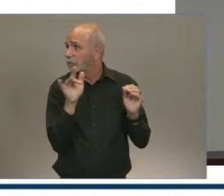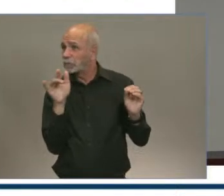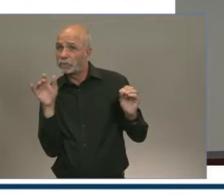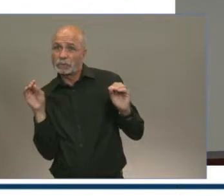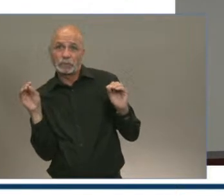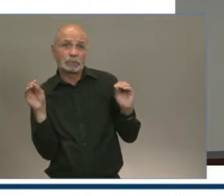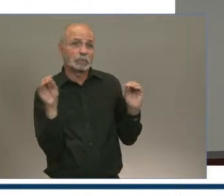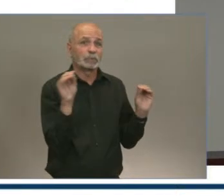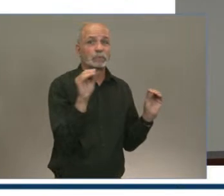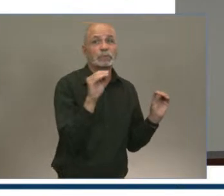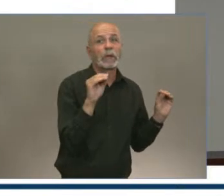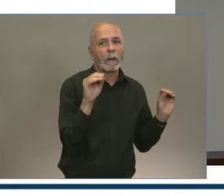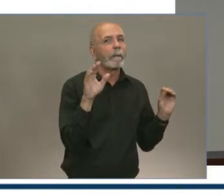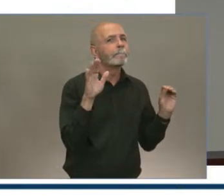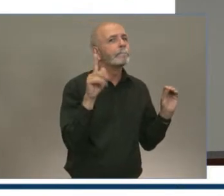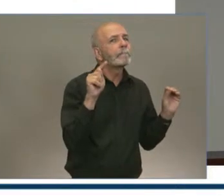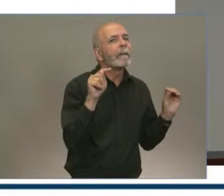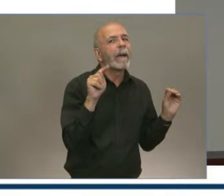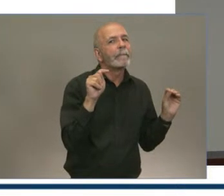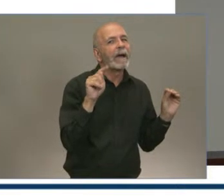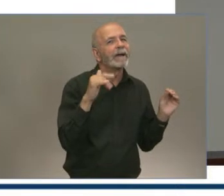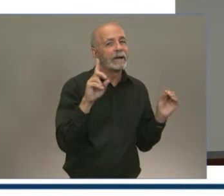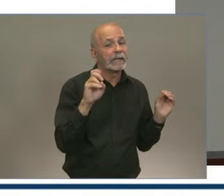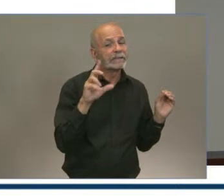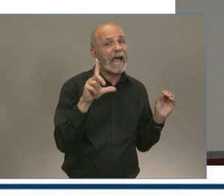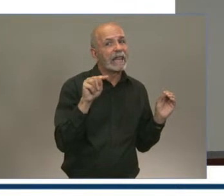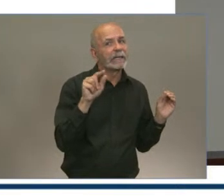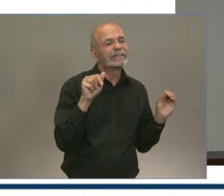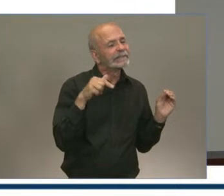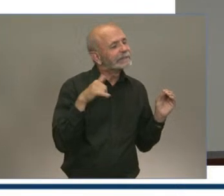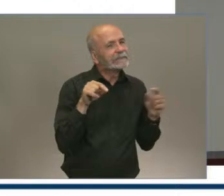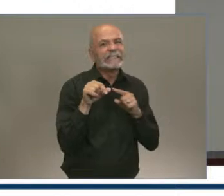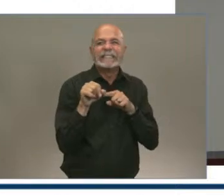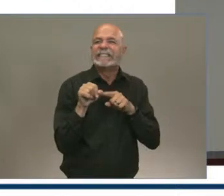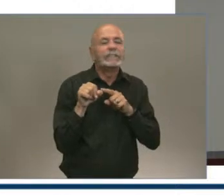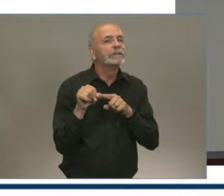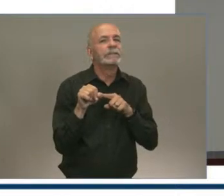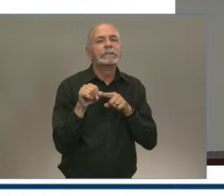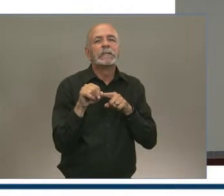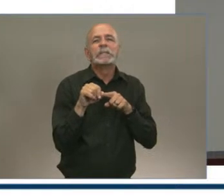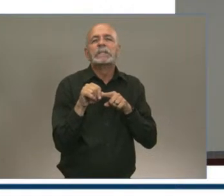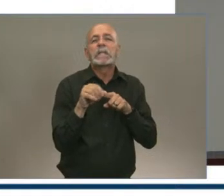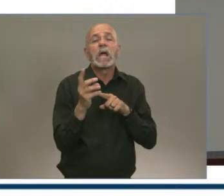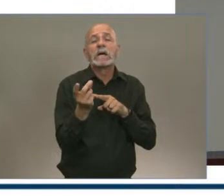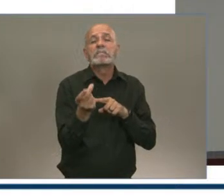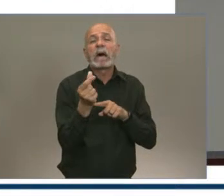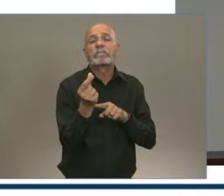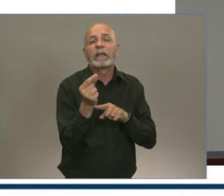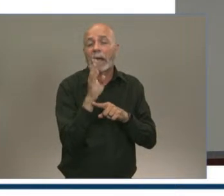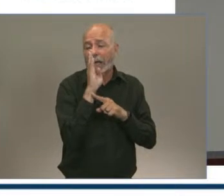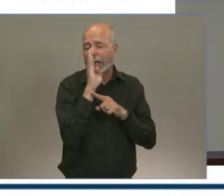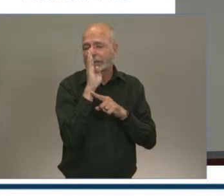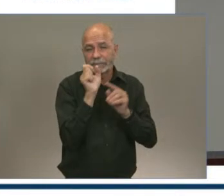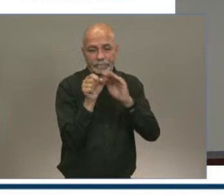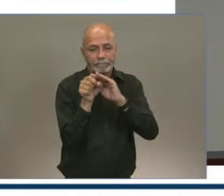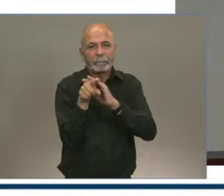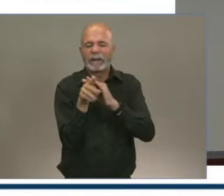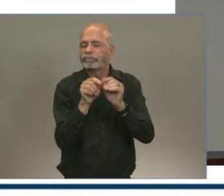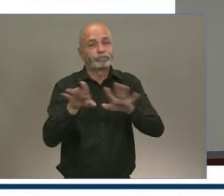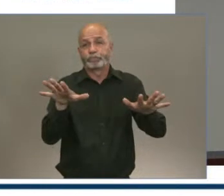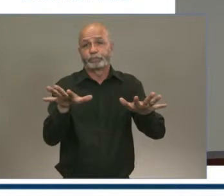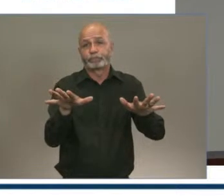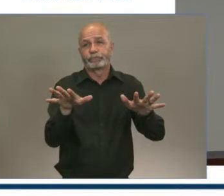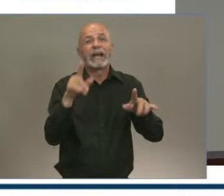the Delta variant, like other variants, the key issues that they have is they're more infectious. We certainly know from our third wave about how that